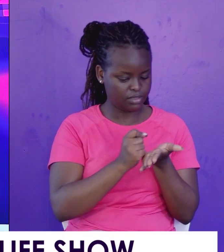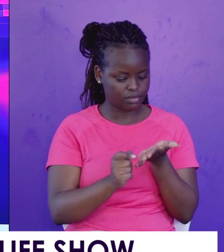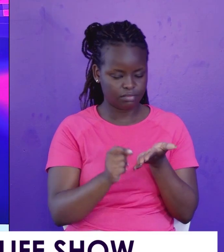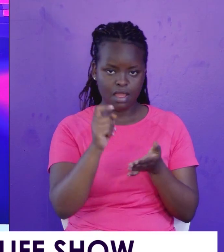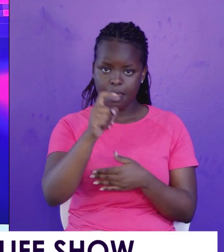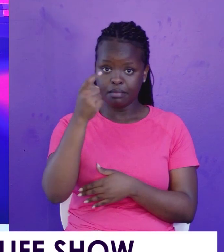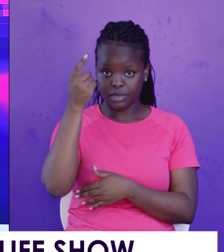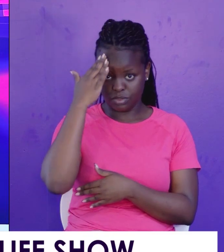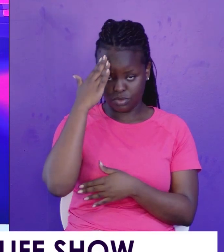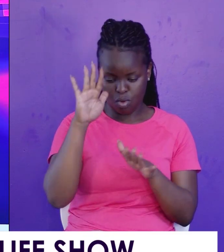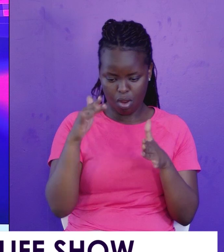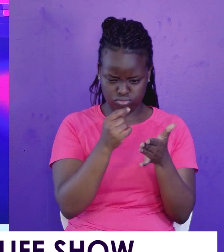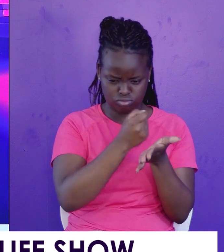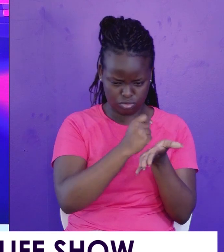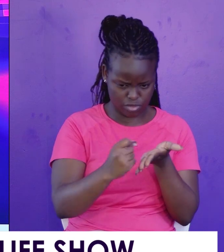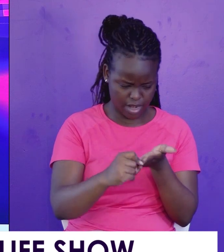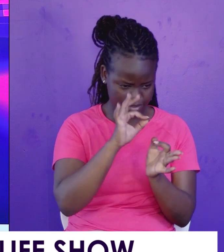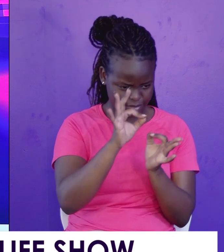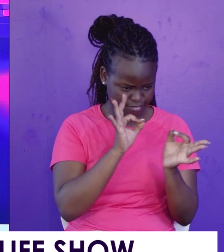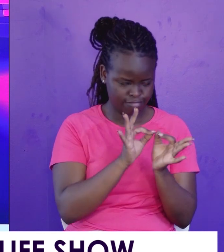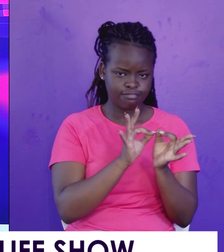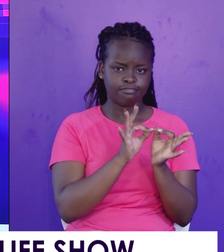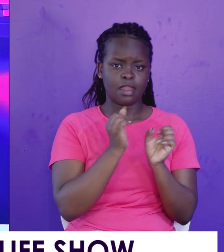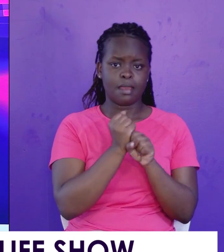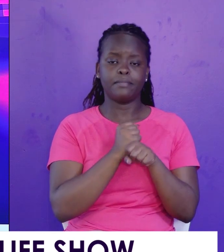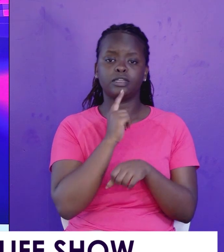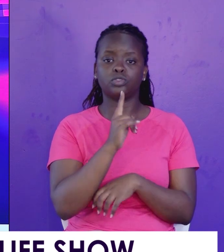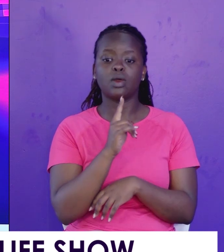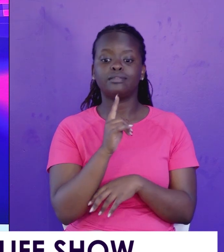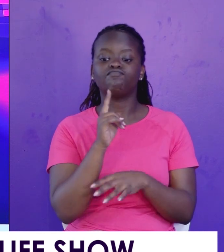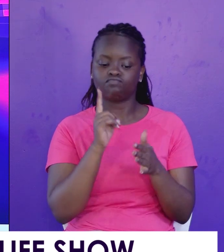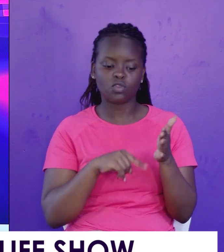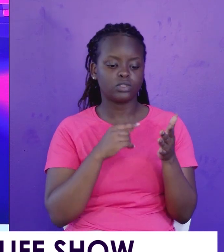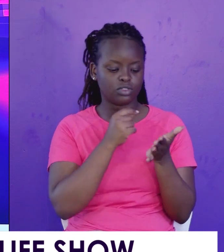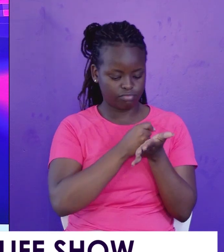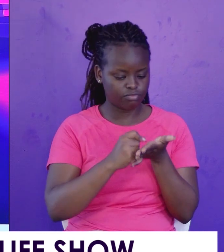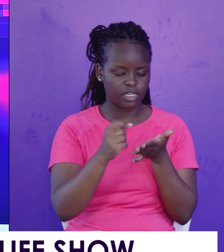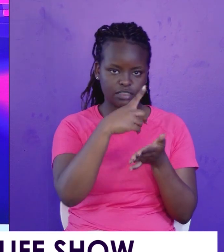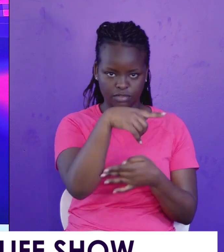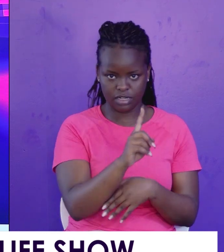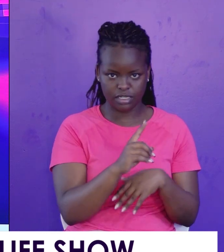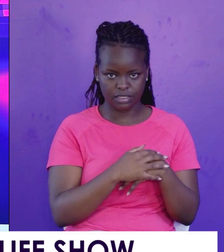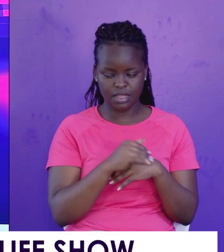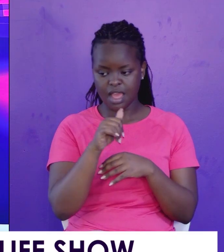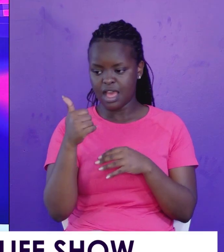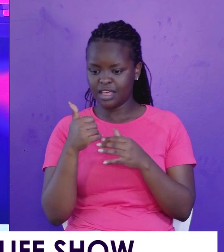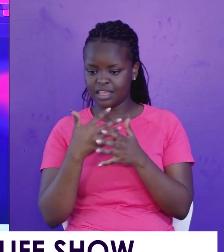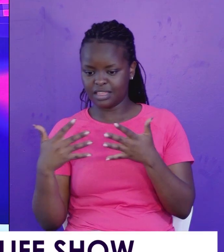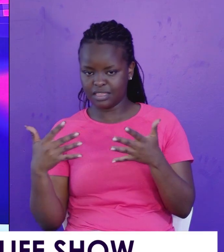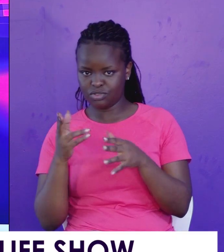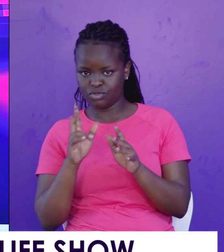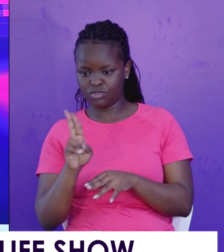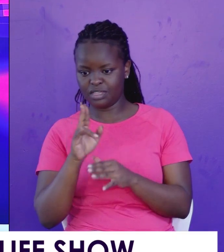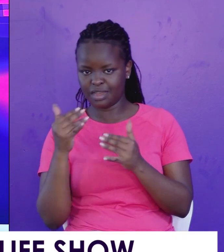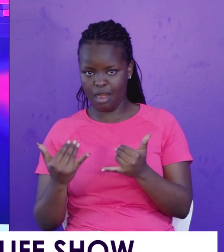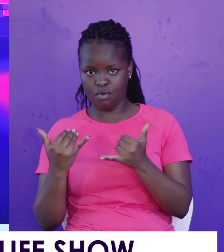know how to write precisely and make sure what you're saying. If you're using any other means, electronic means like we are doing now,